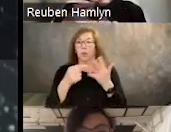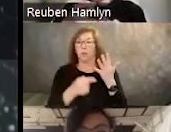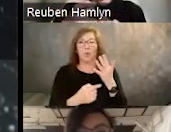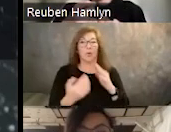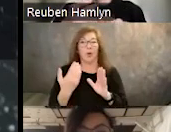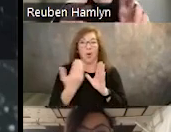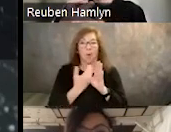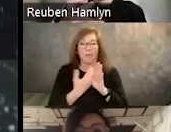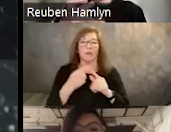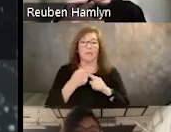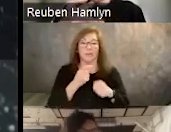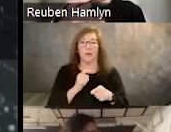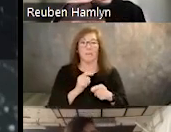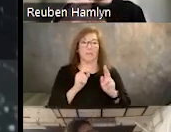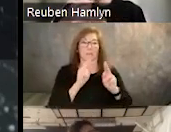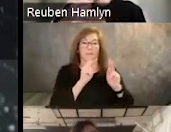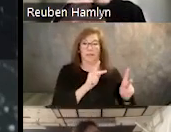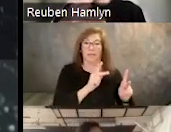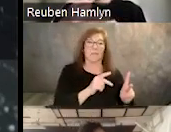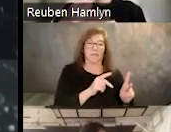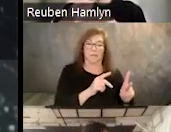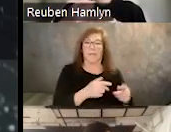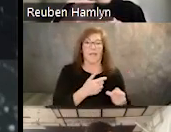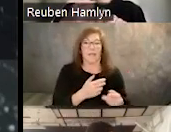subjects. That's not our responsibility as filmmakers to